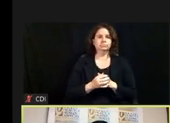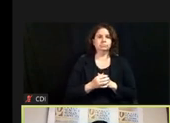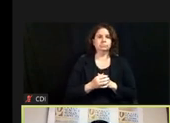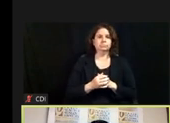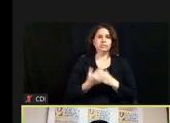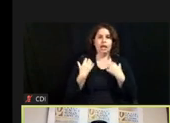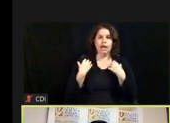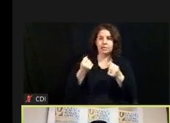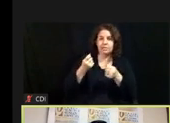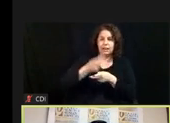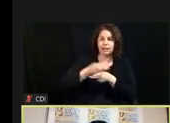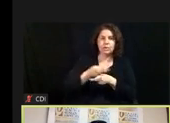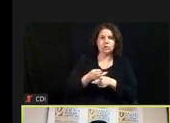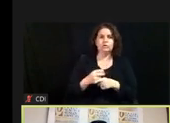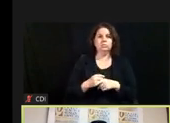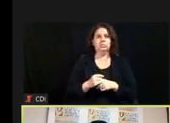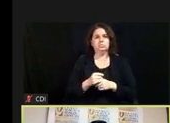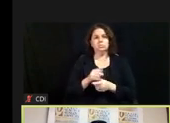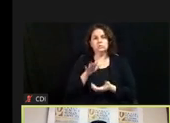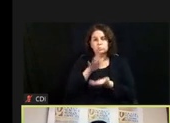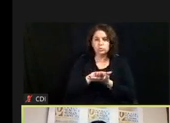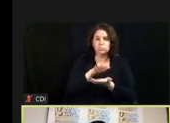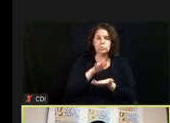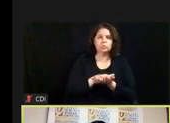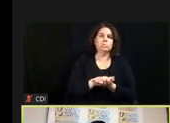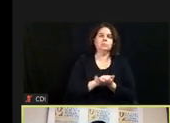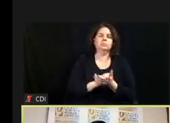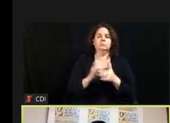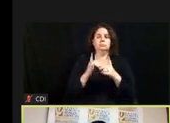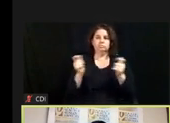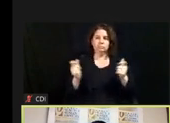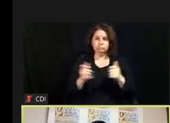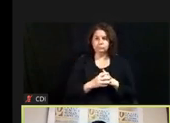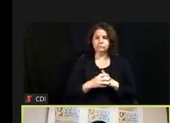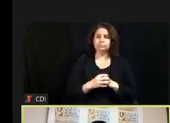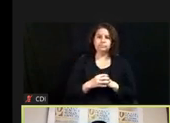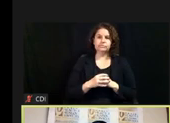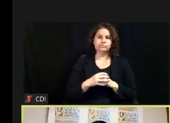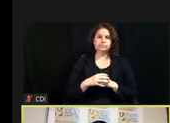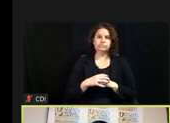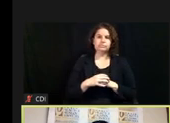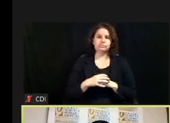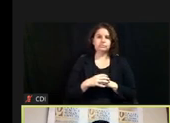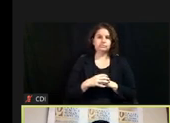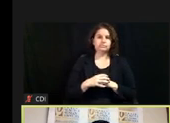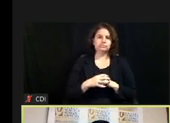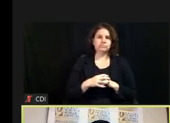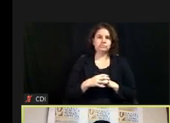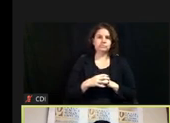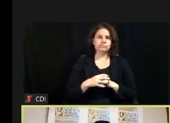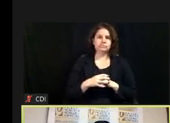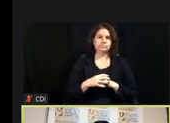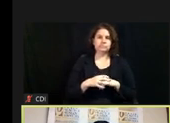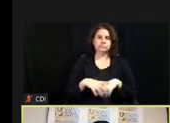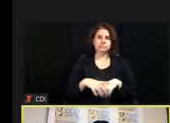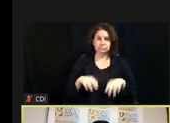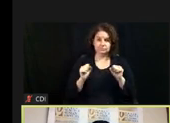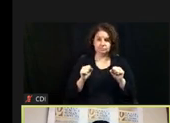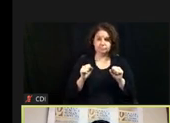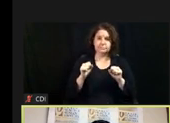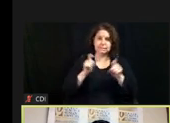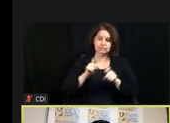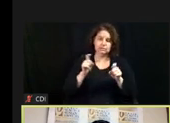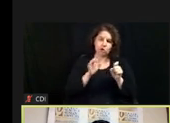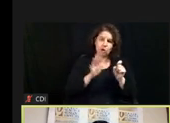schools, et cetera. They have done community-wide testing, first including the state's first